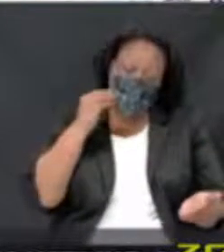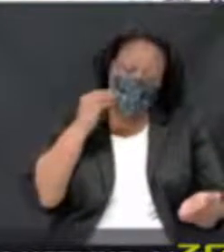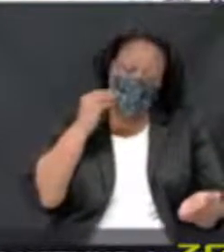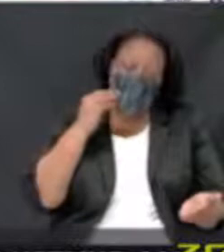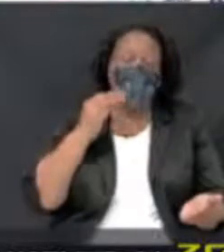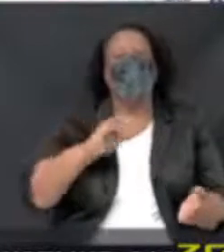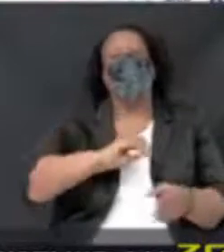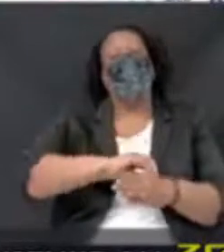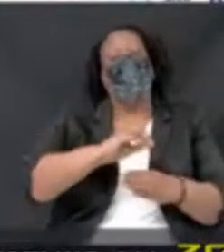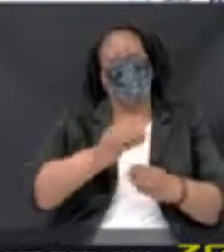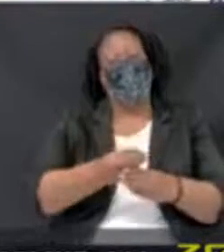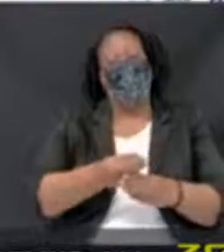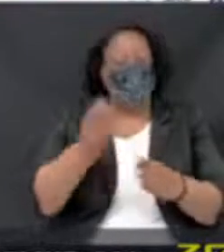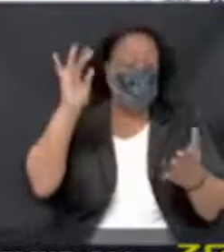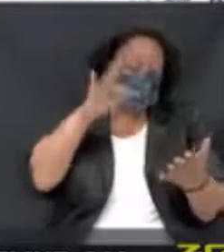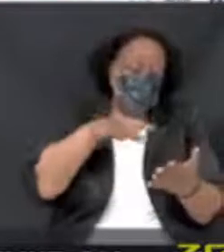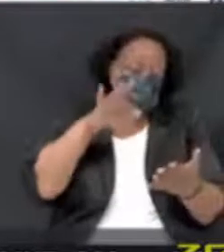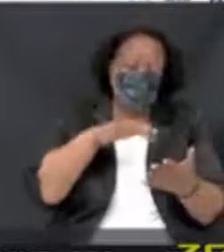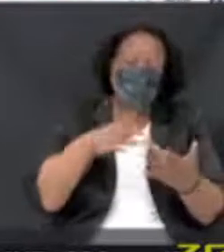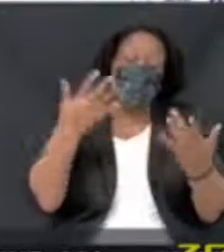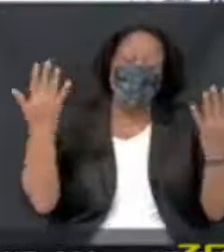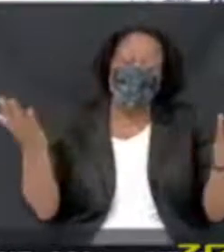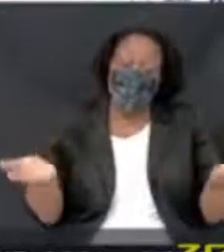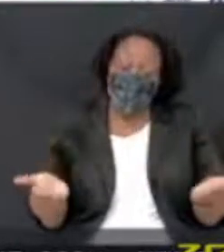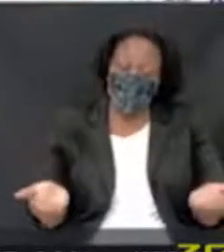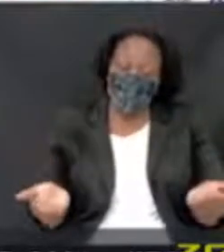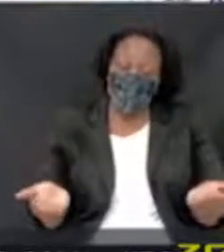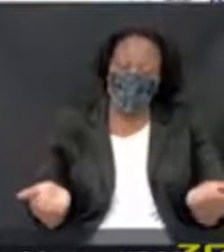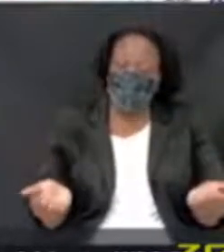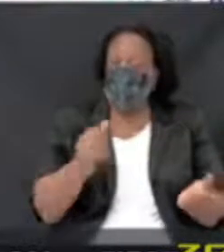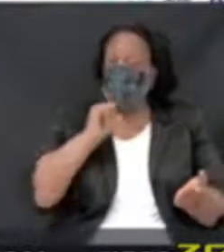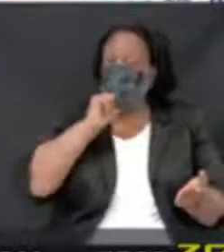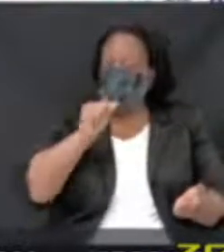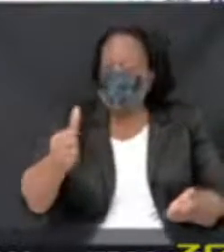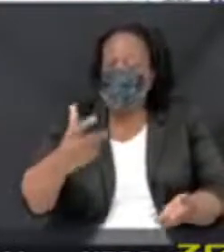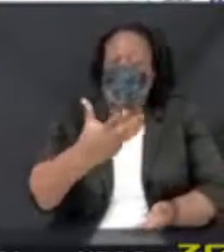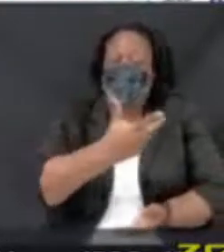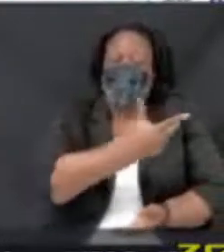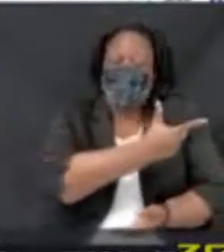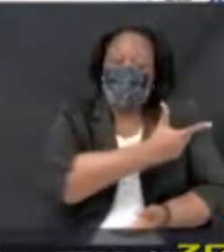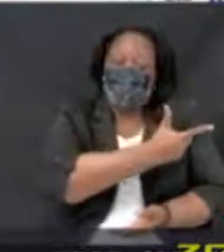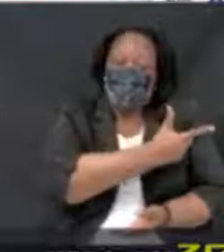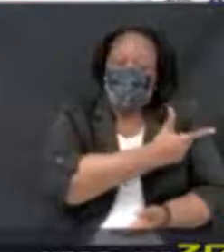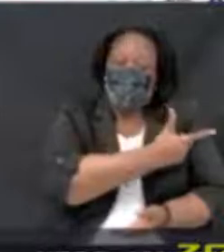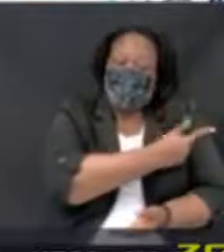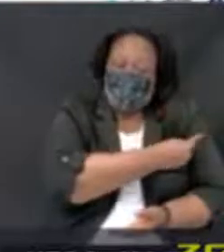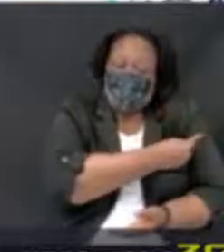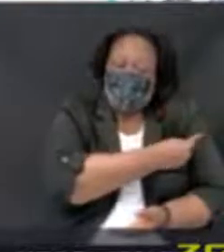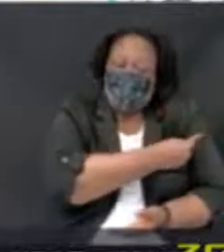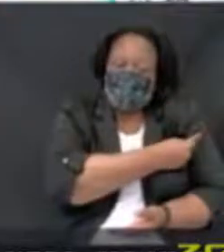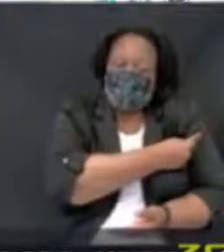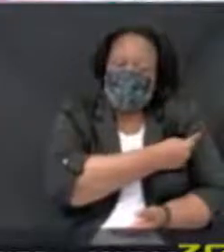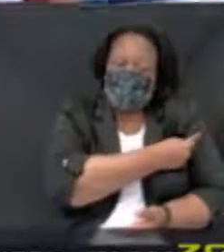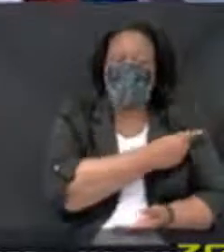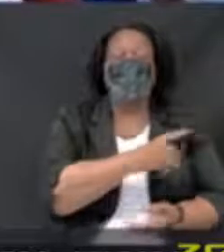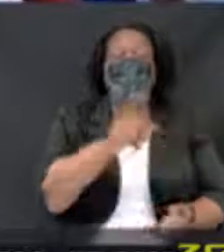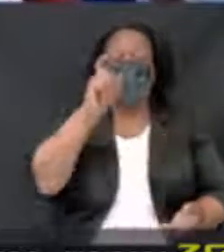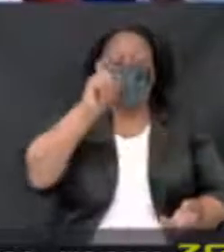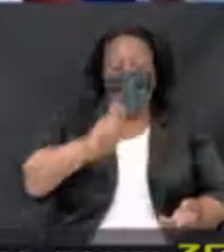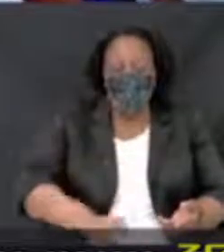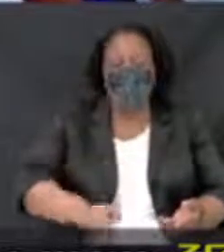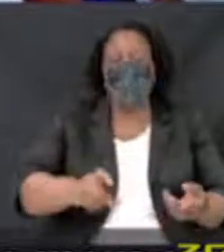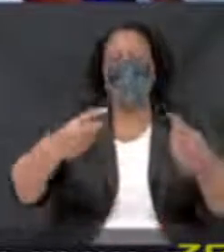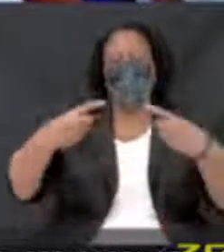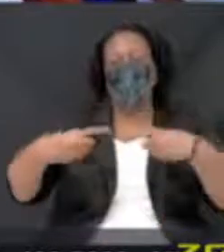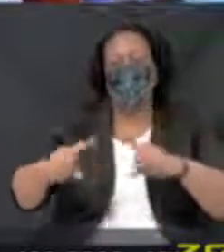visa, then you will have to quarantine for 10 days, 10 or 9 days thereabout. That's